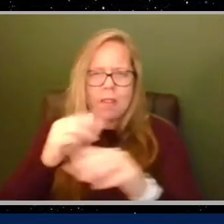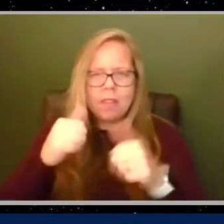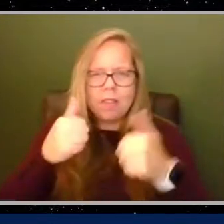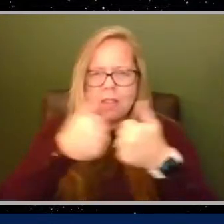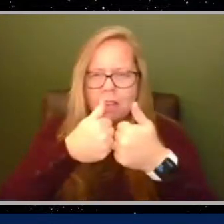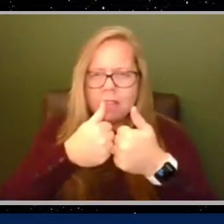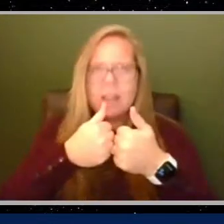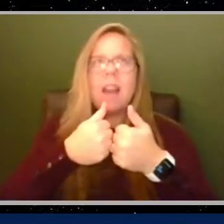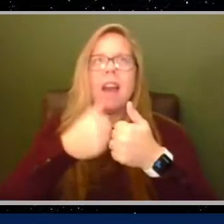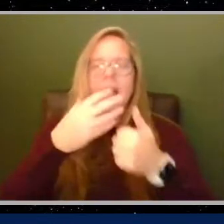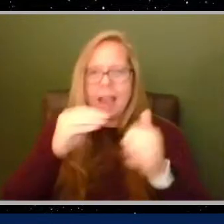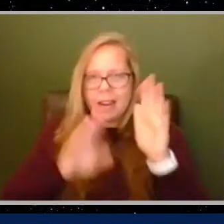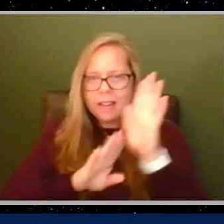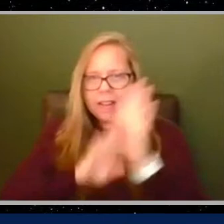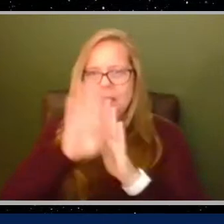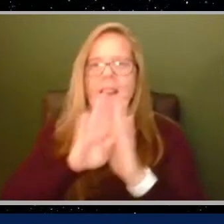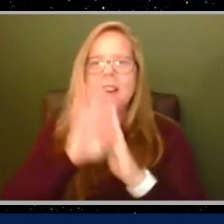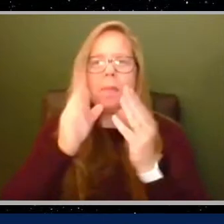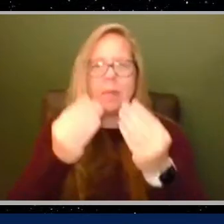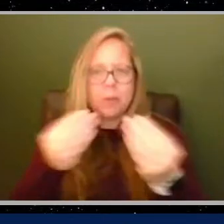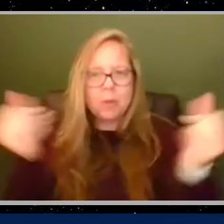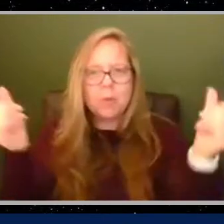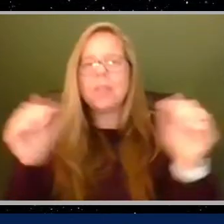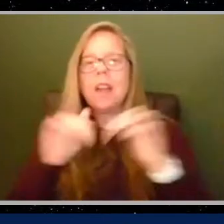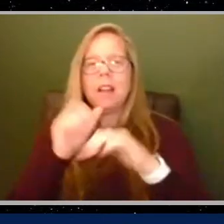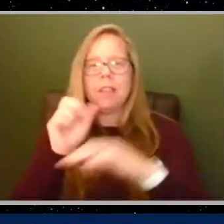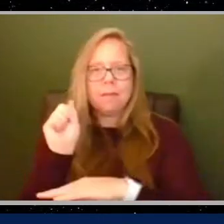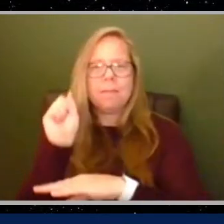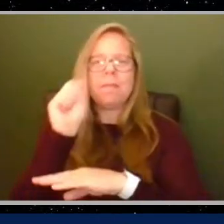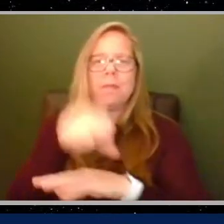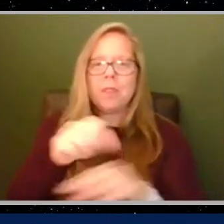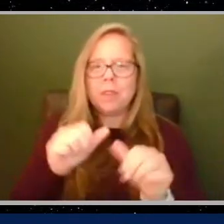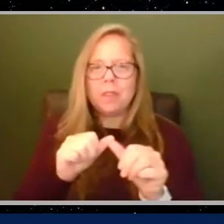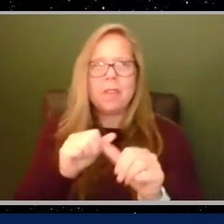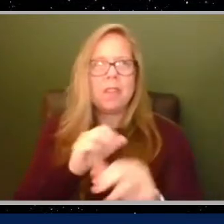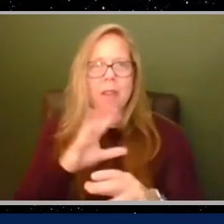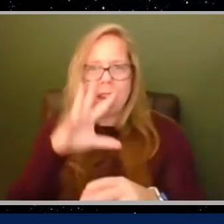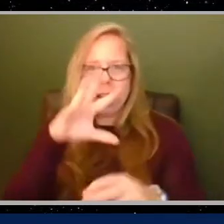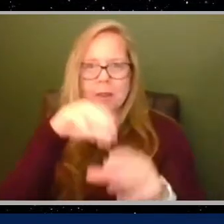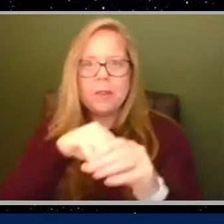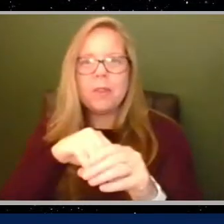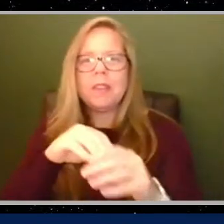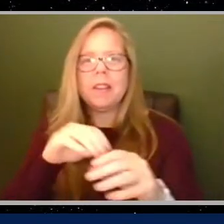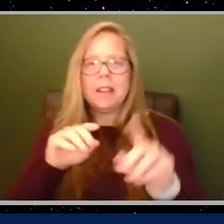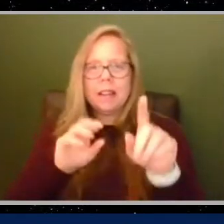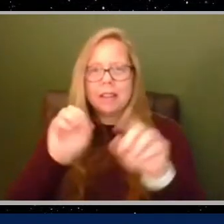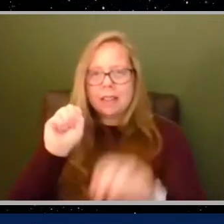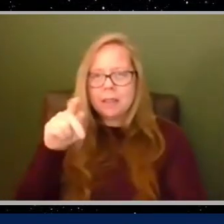and kind of making a way for exploration to be inclusive for everyone.